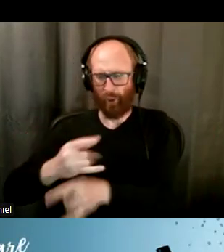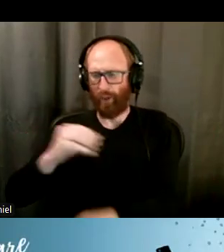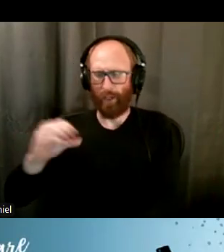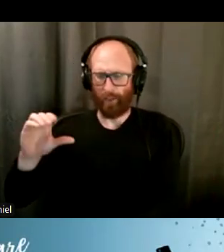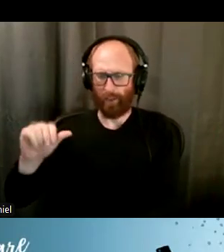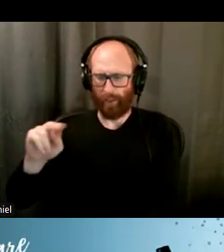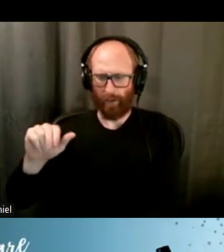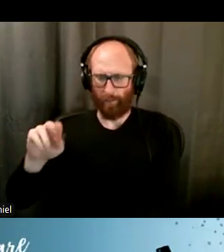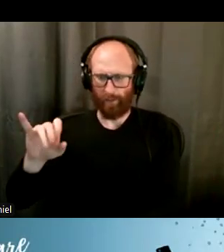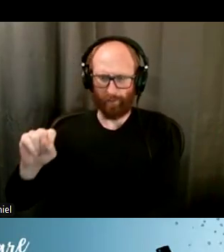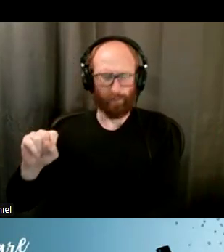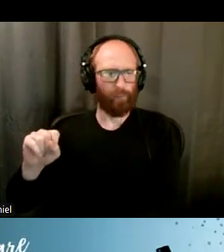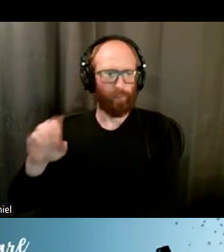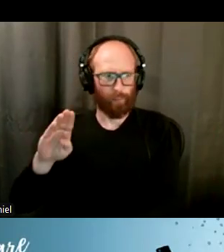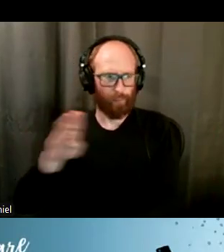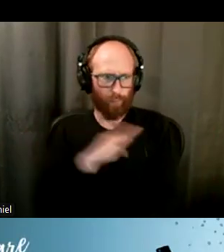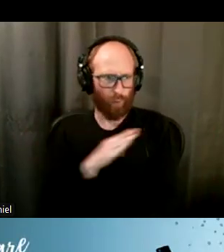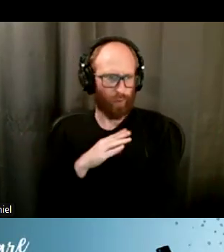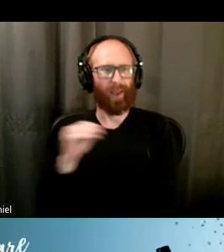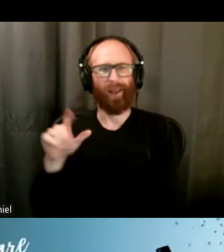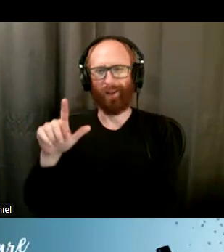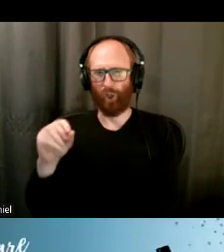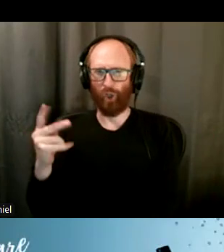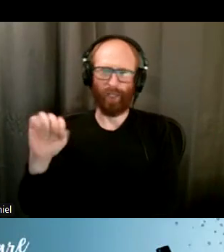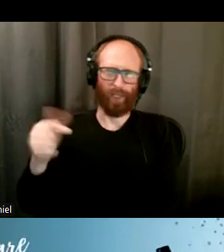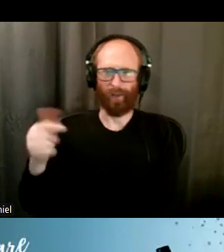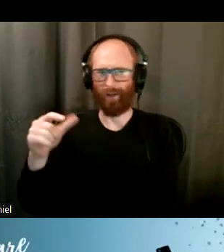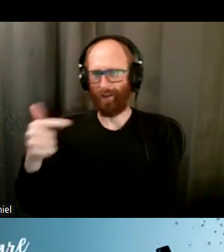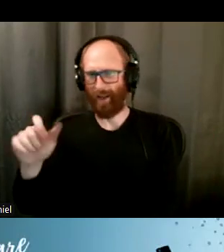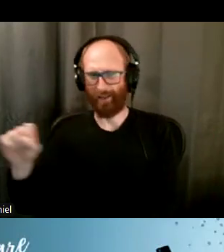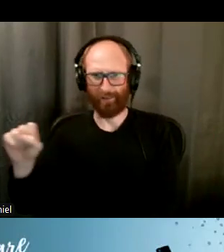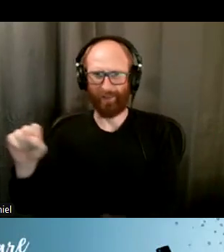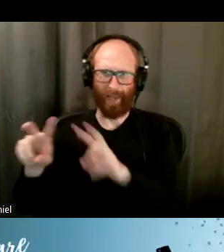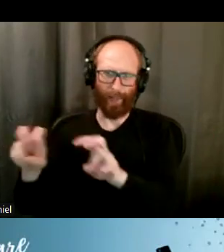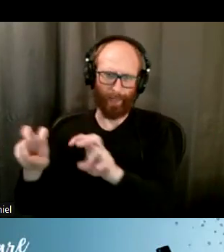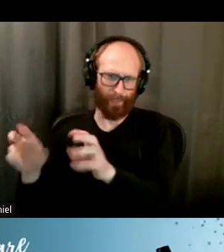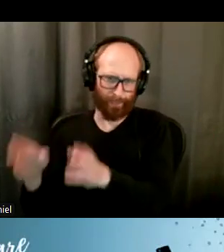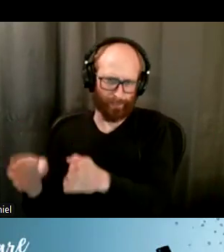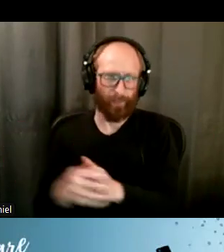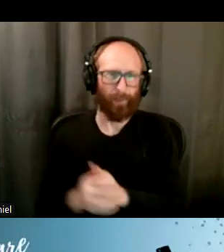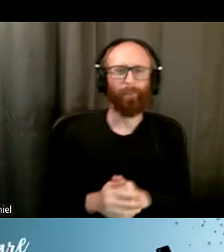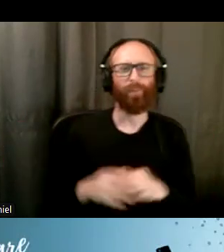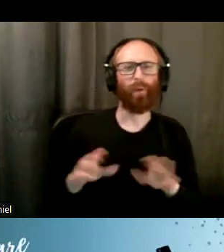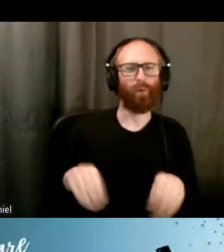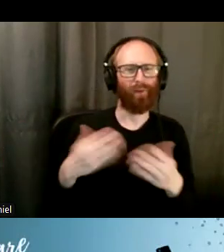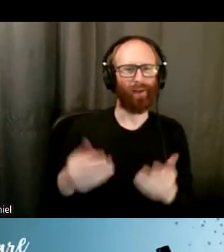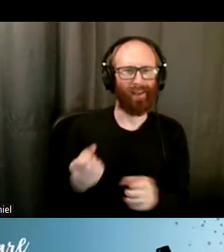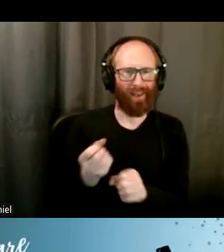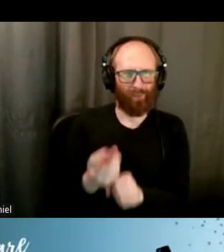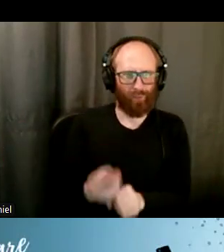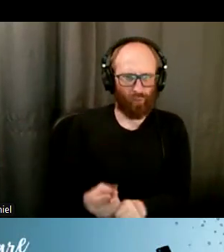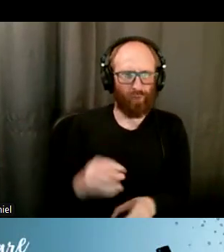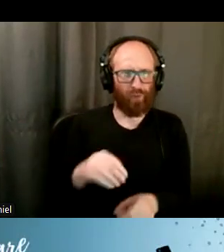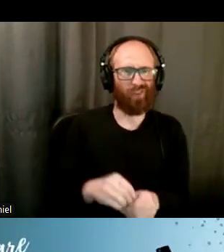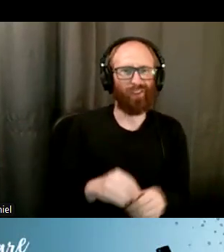Analytics. The survey is administered every 2 years to students in 6th, 8th, 10th, and 12th